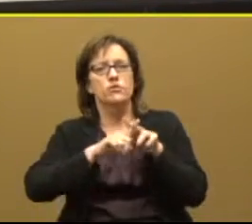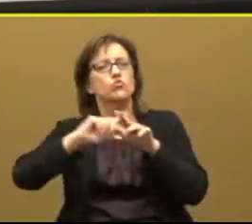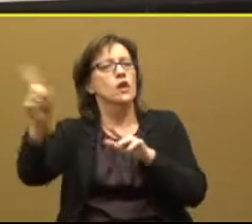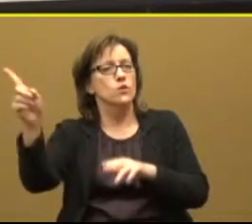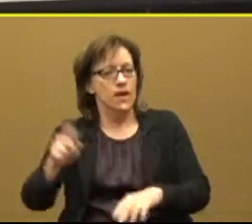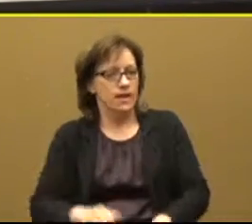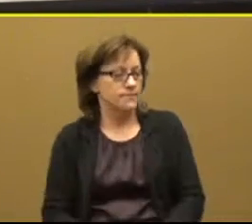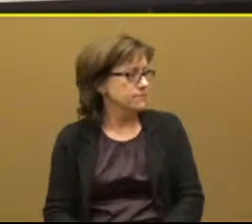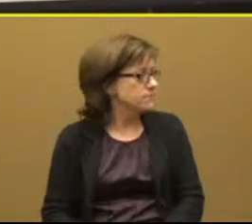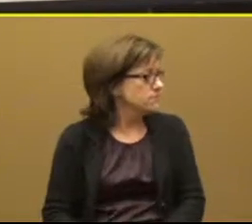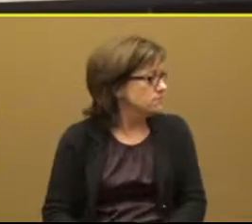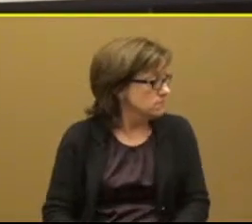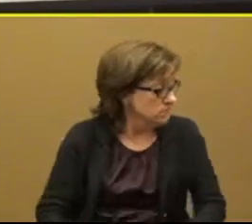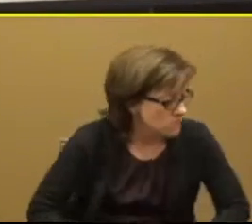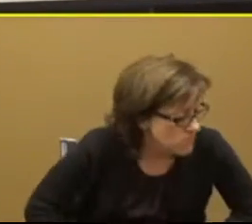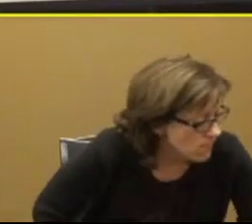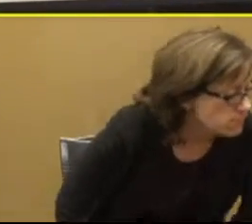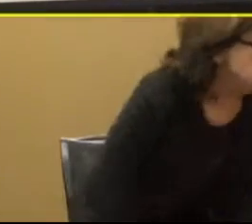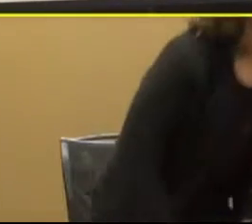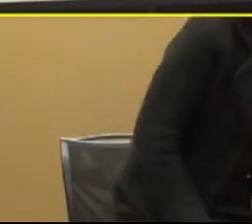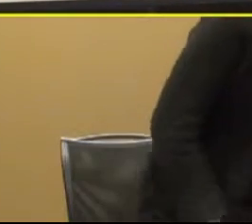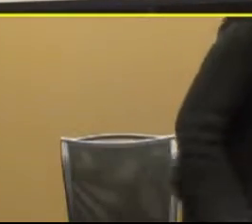away?